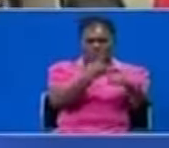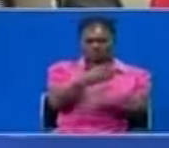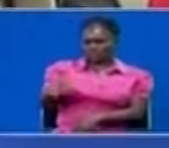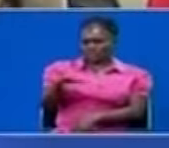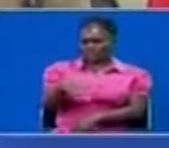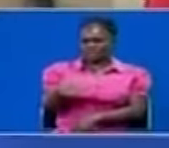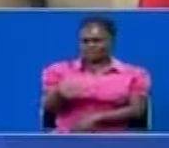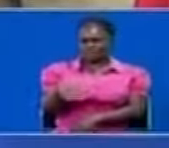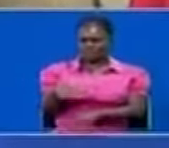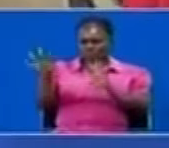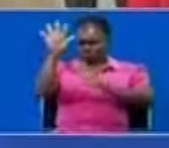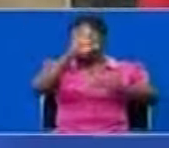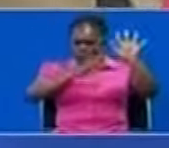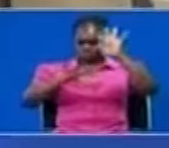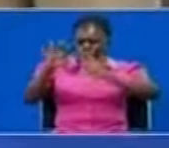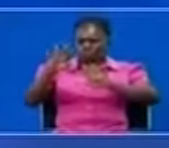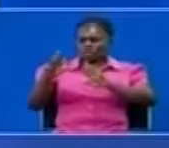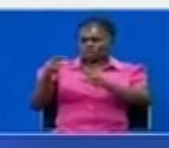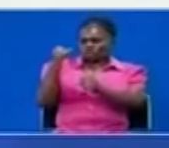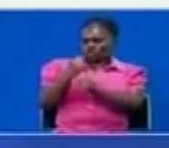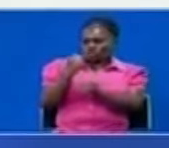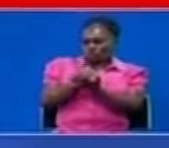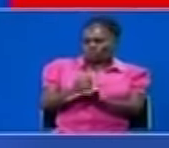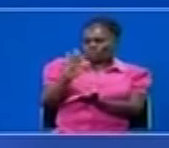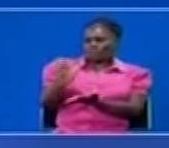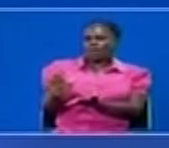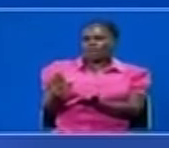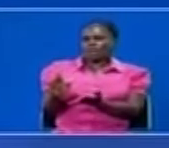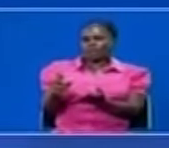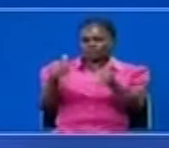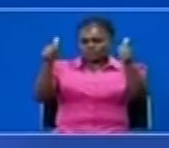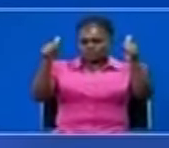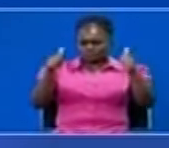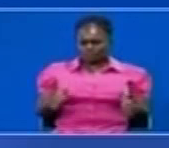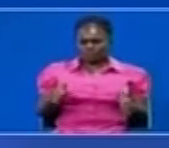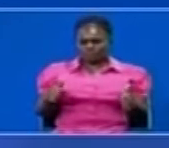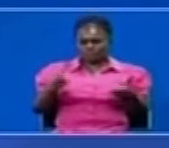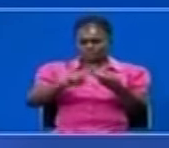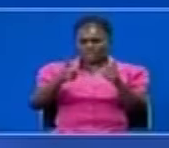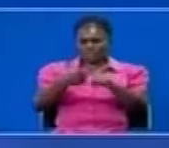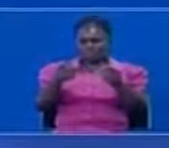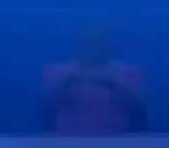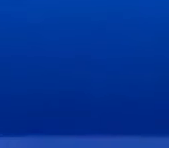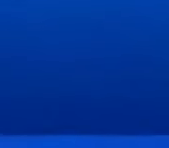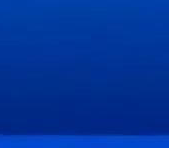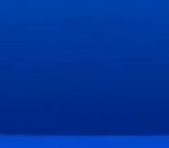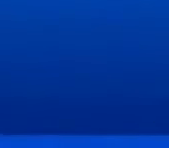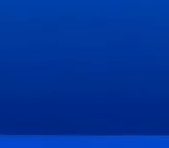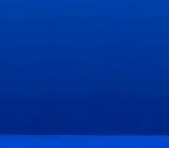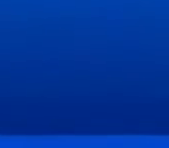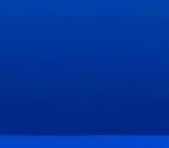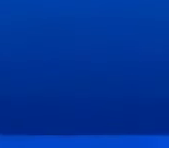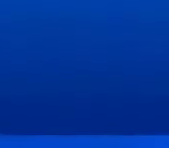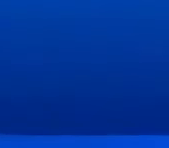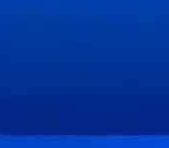trying to frustrate the mandate of his office. In a statement to the Standard newspaper, Tobiko claimed that, quote,